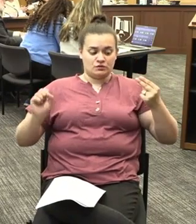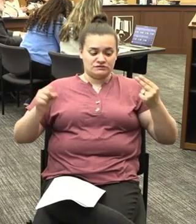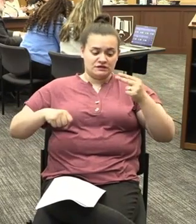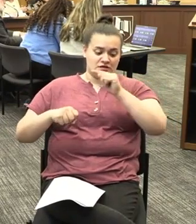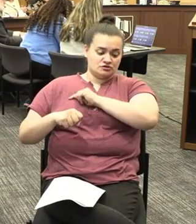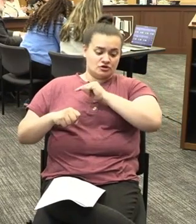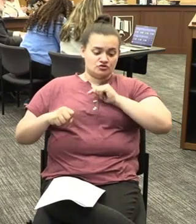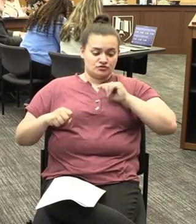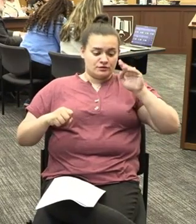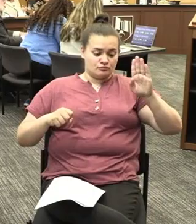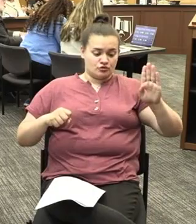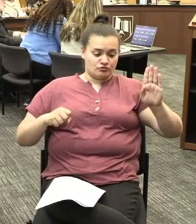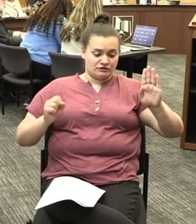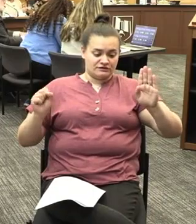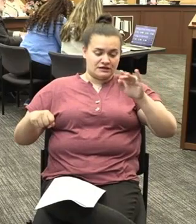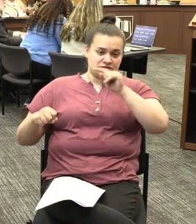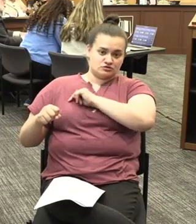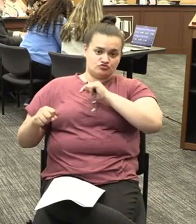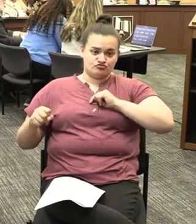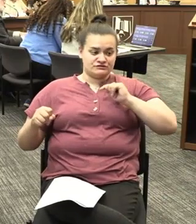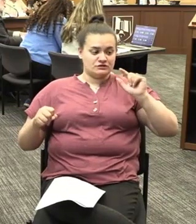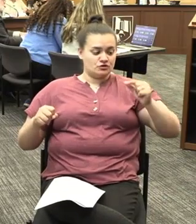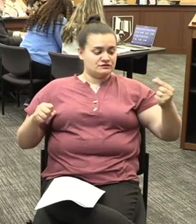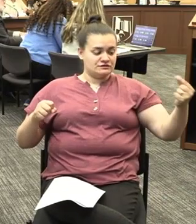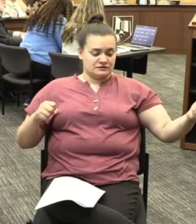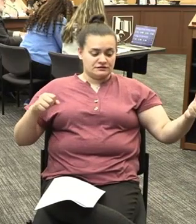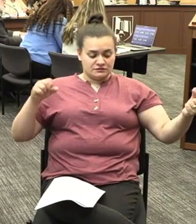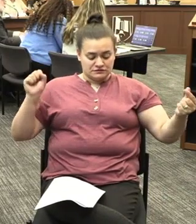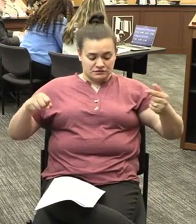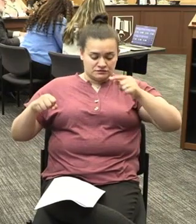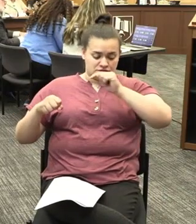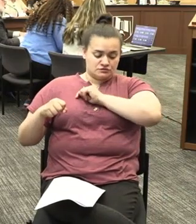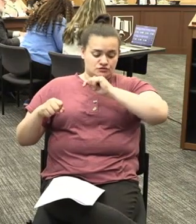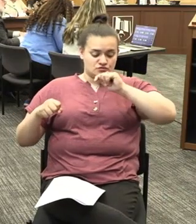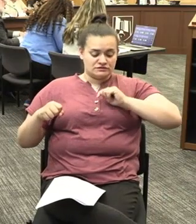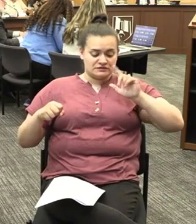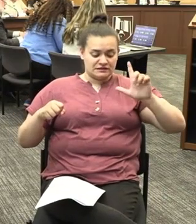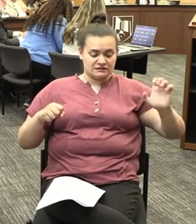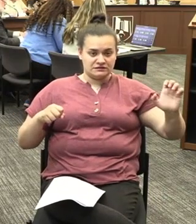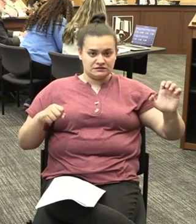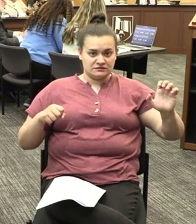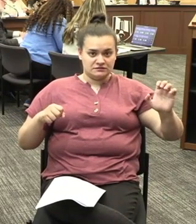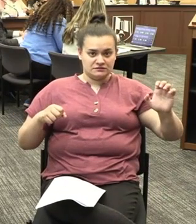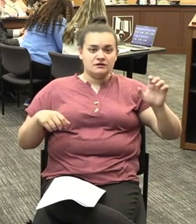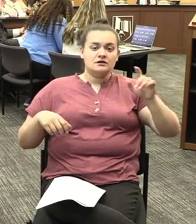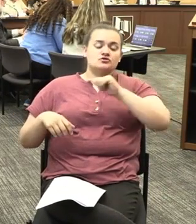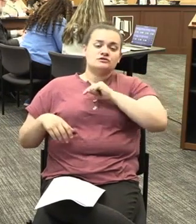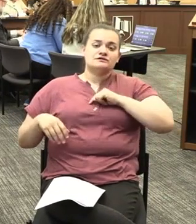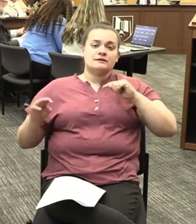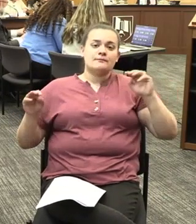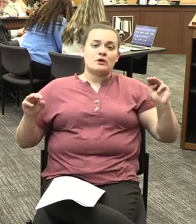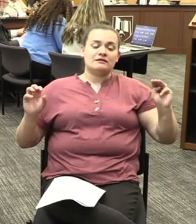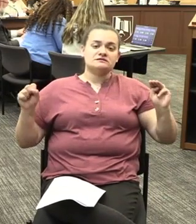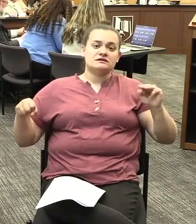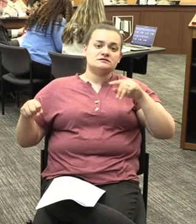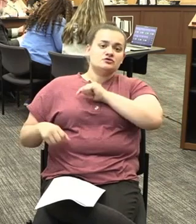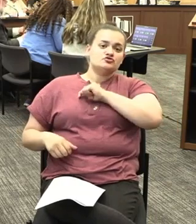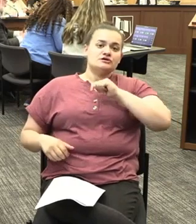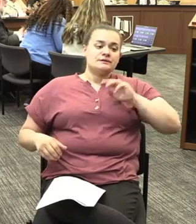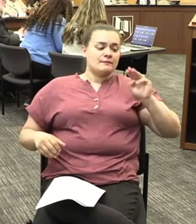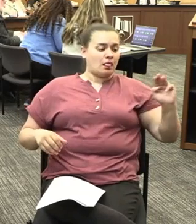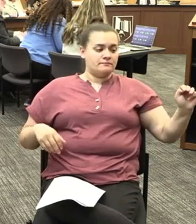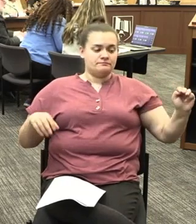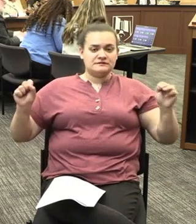Yes. Trustee Broderick, Yes. Trustee Garcia again, Yes. Trustee Lee, Trustee Morales. Yes. Trustee